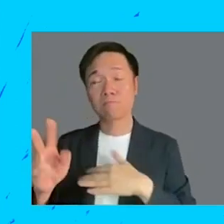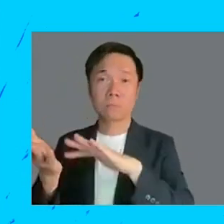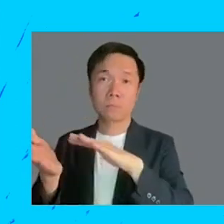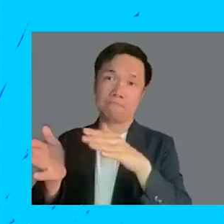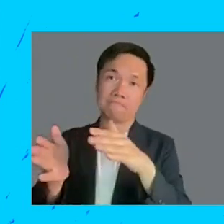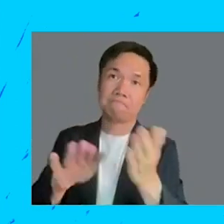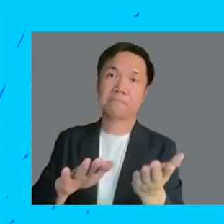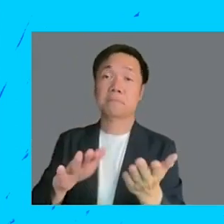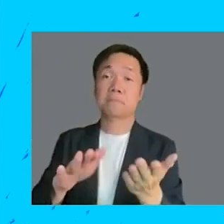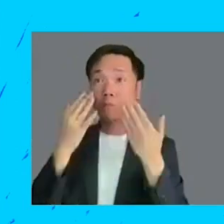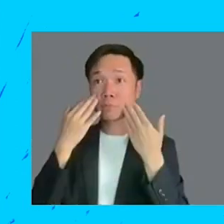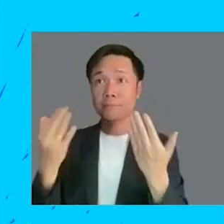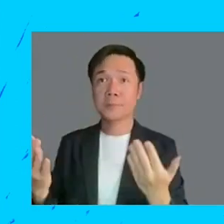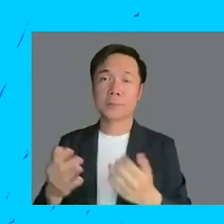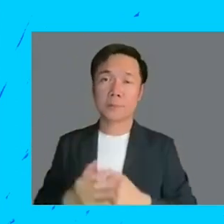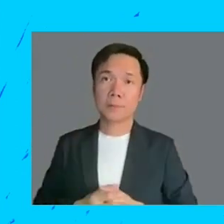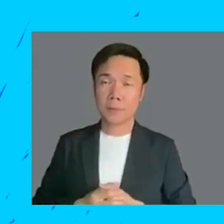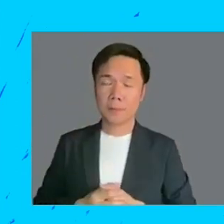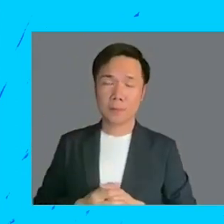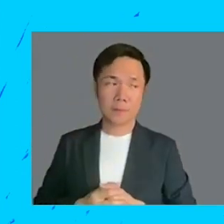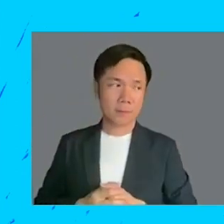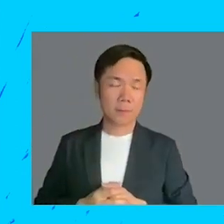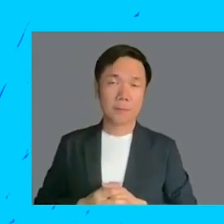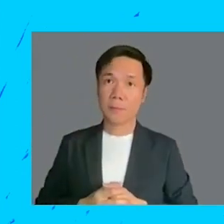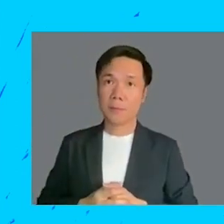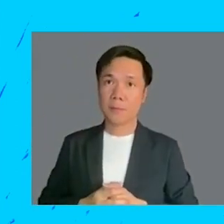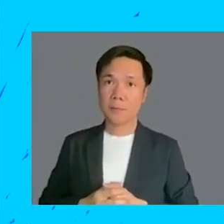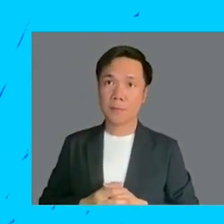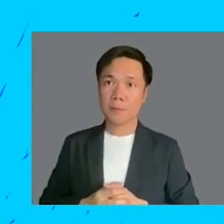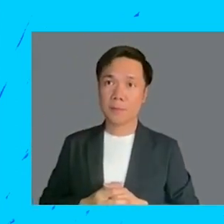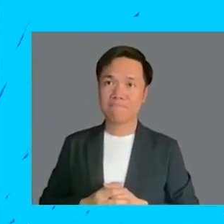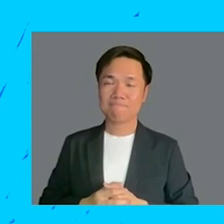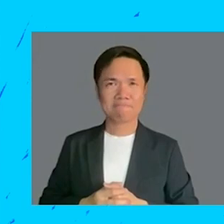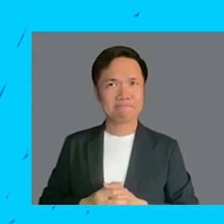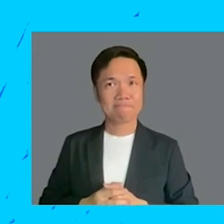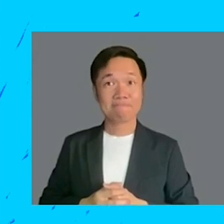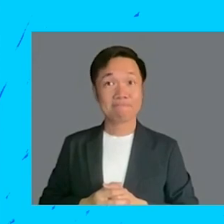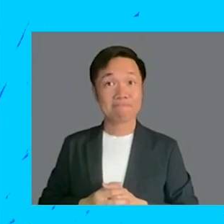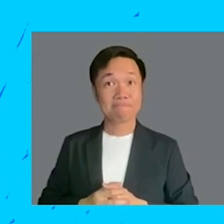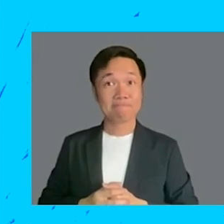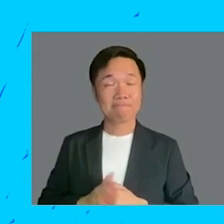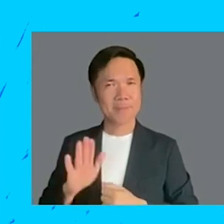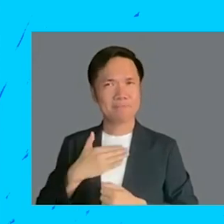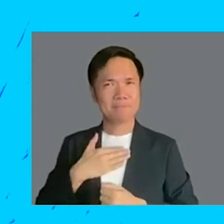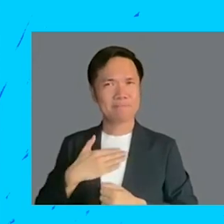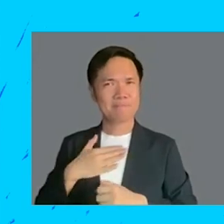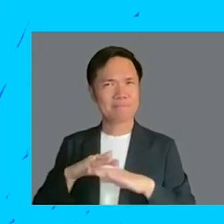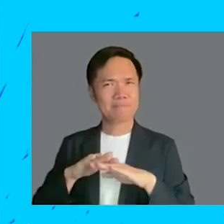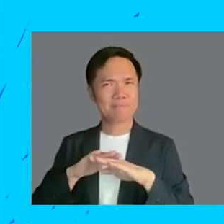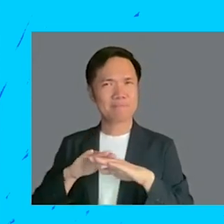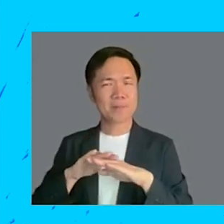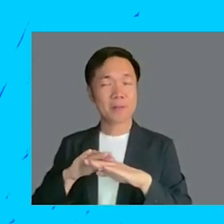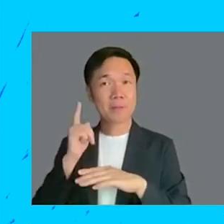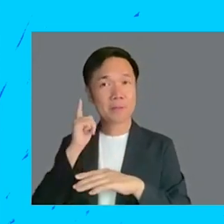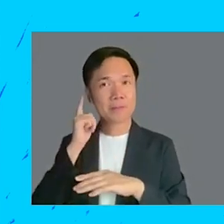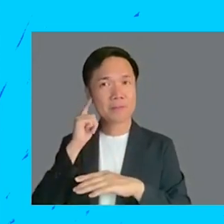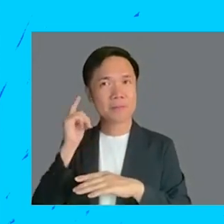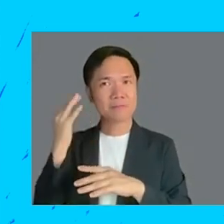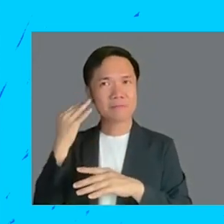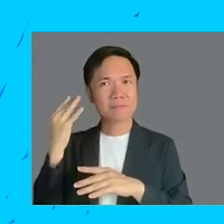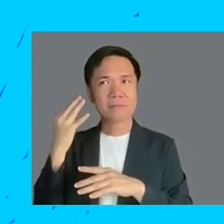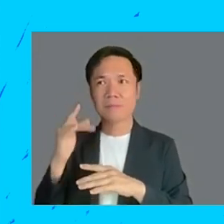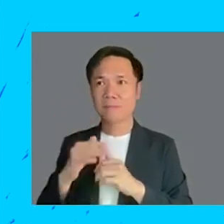for investments to be made so as young people can have access to healthy care services